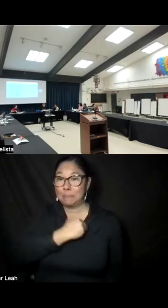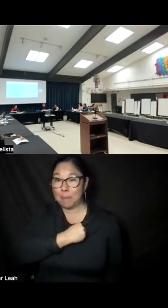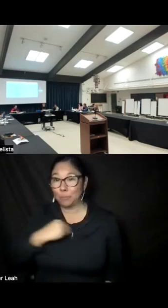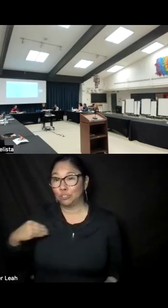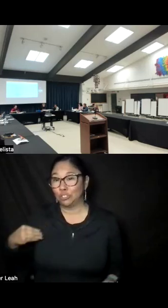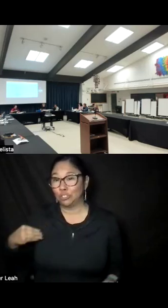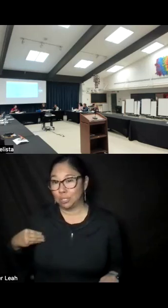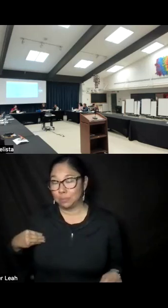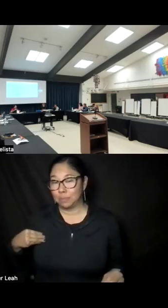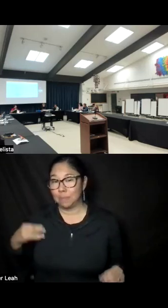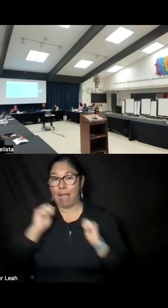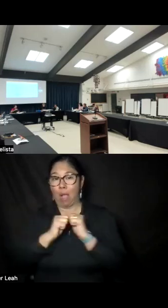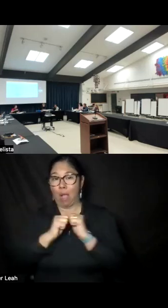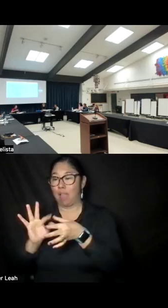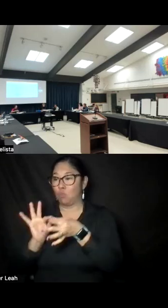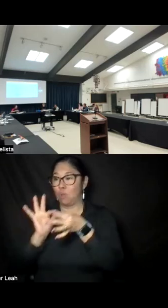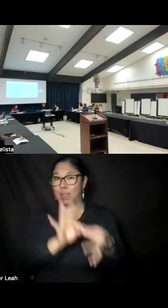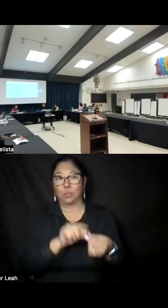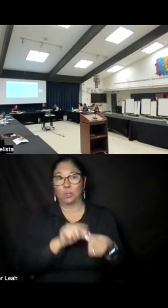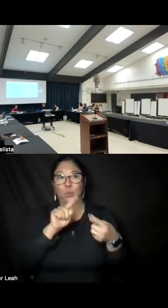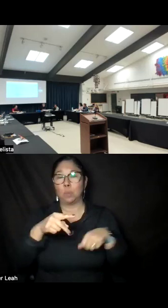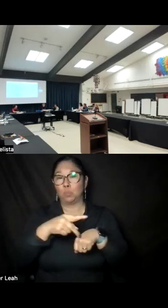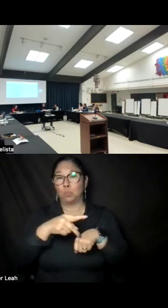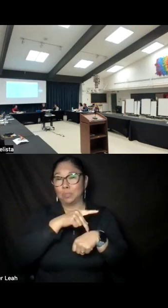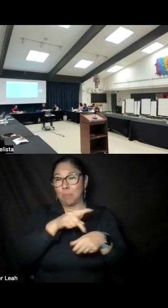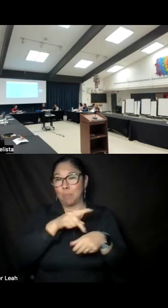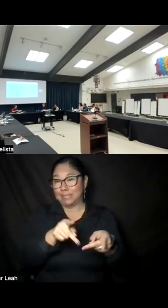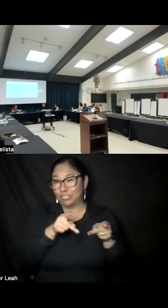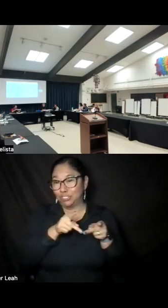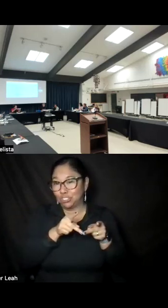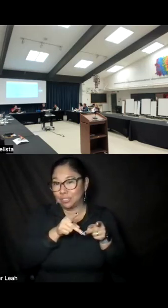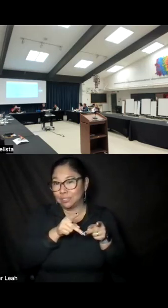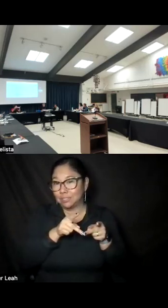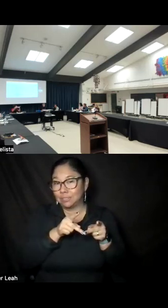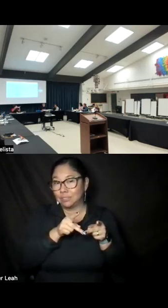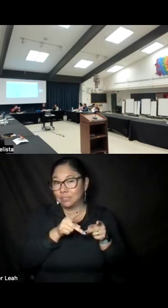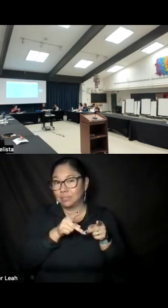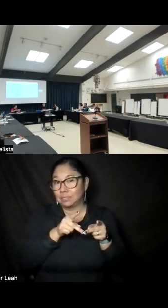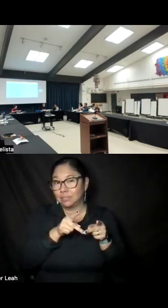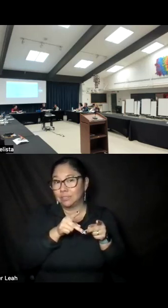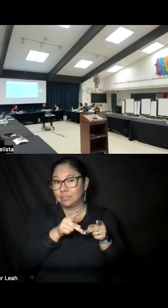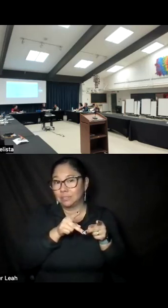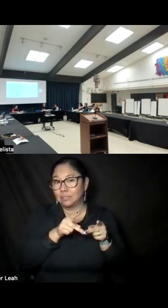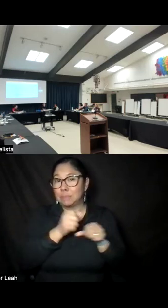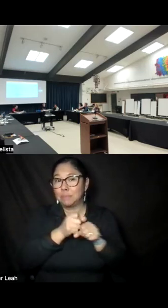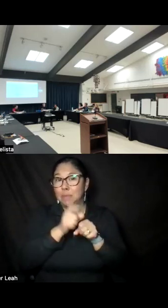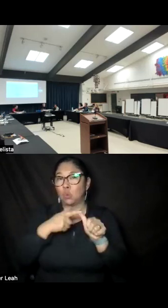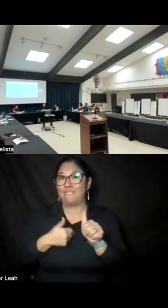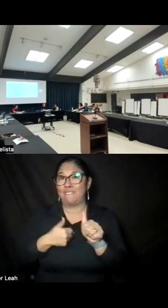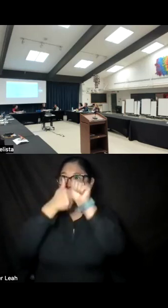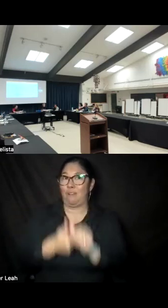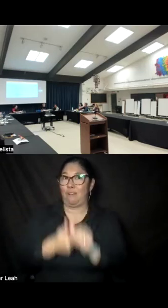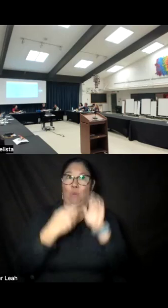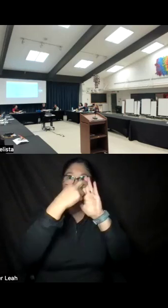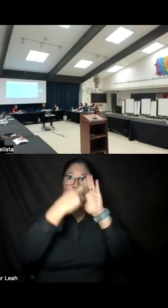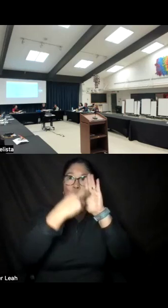relates to the principal position, just to make sure that we are compliant with what our